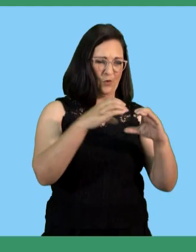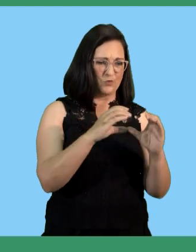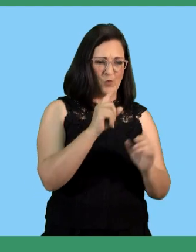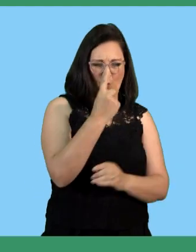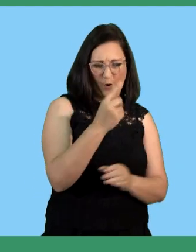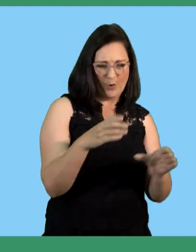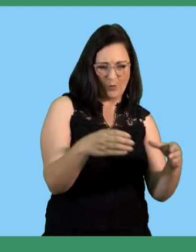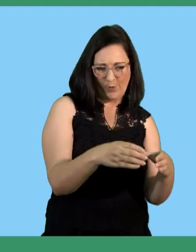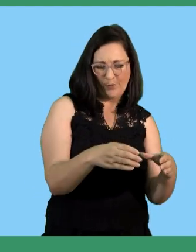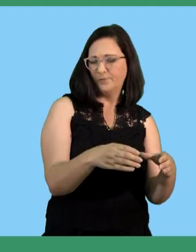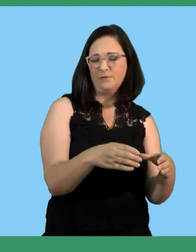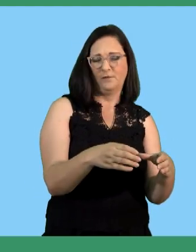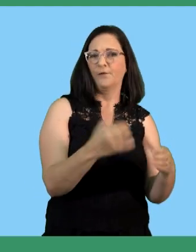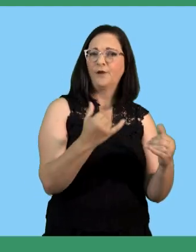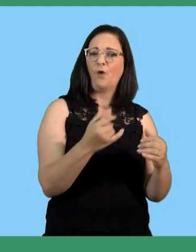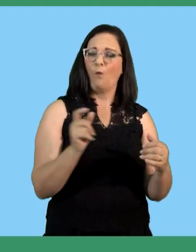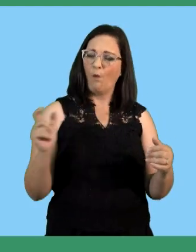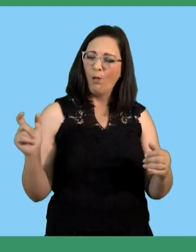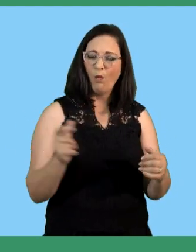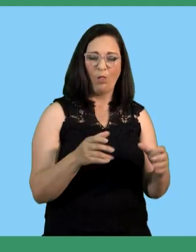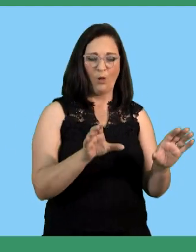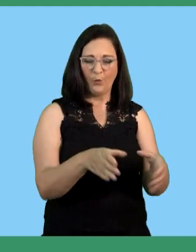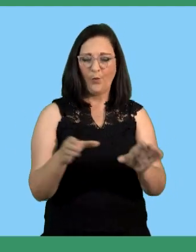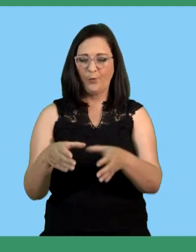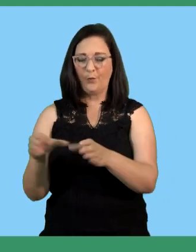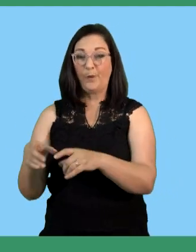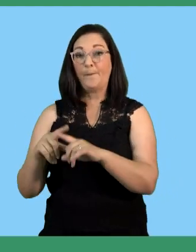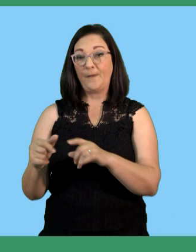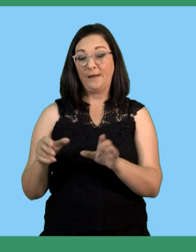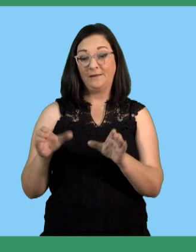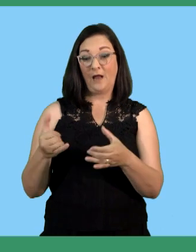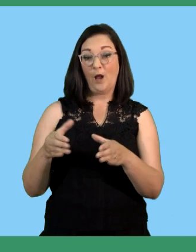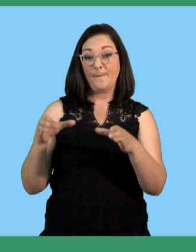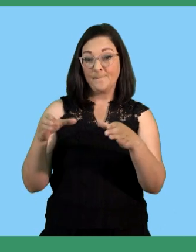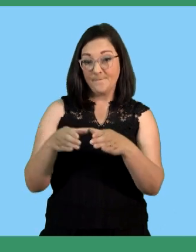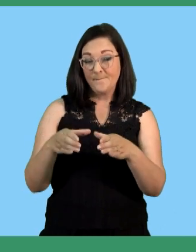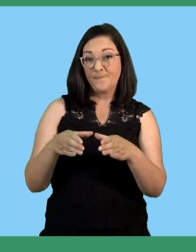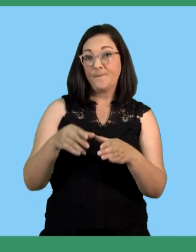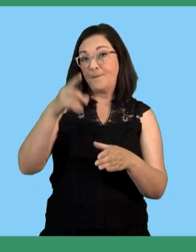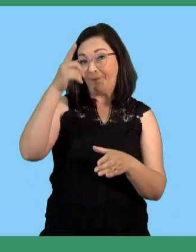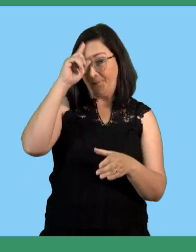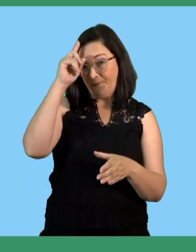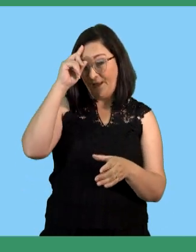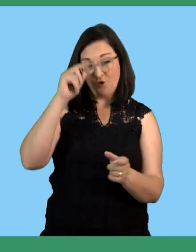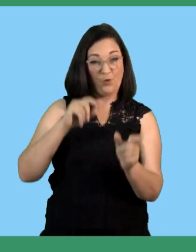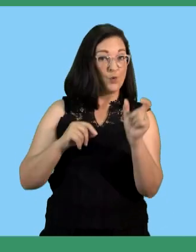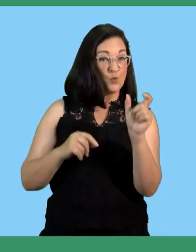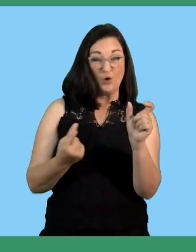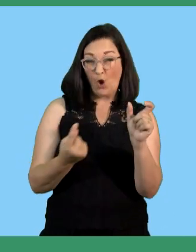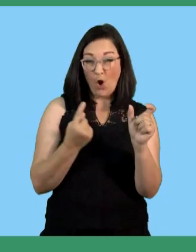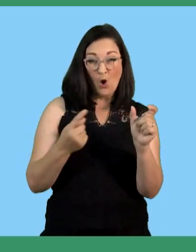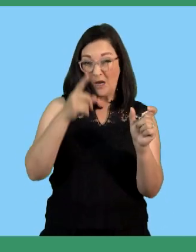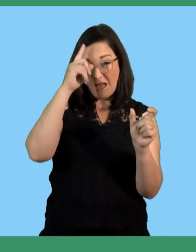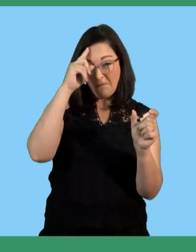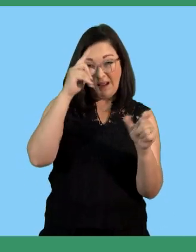one population, but we're focusing on all. Remember, now we're talking about Black. When we're speaking of Black, don't forget we're talking in this context, we're